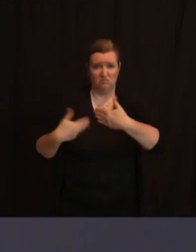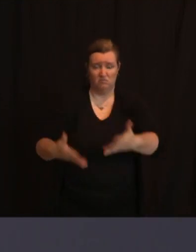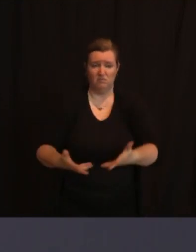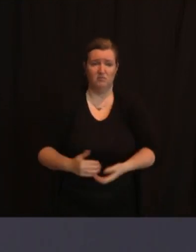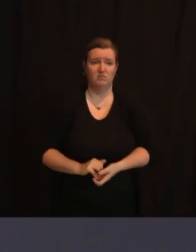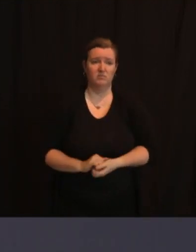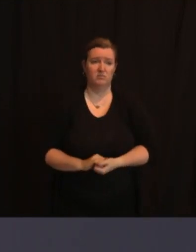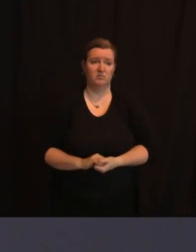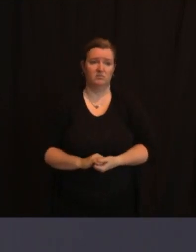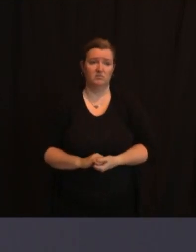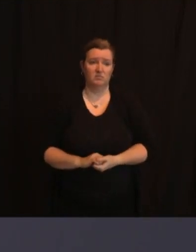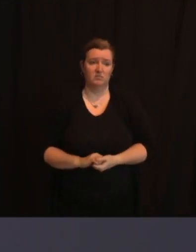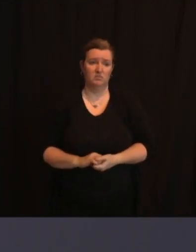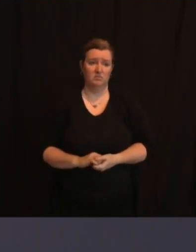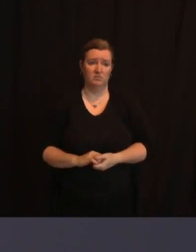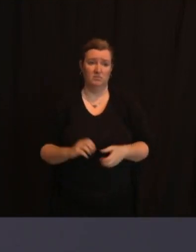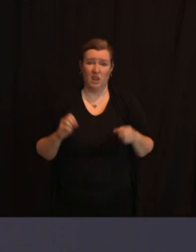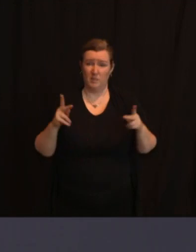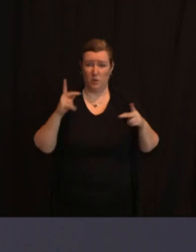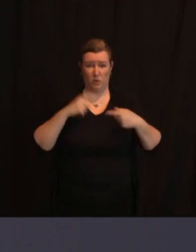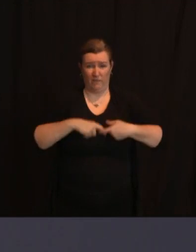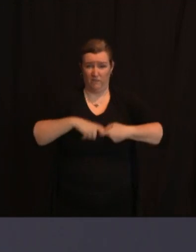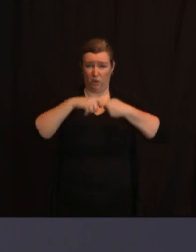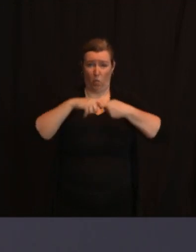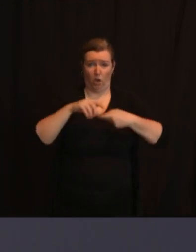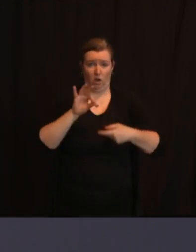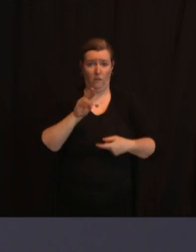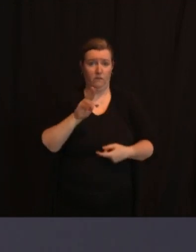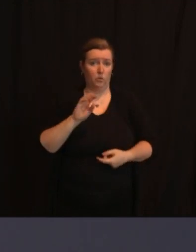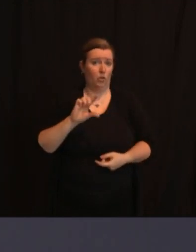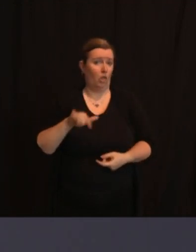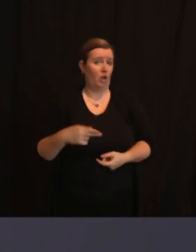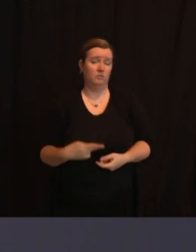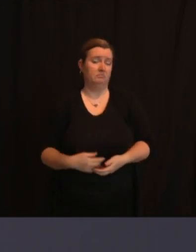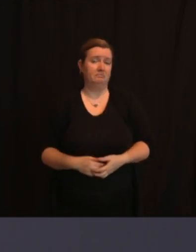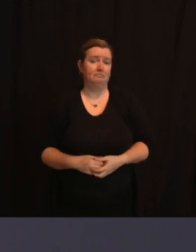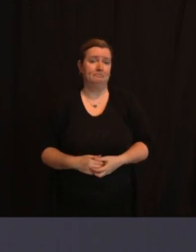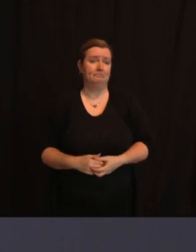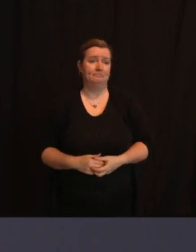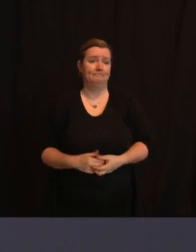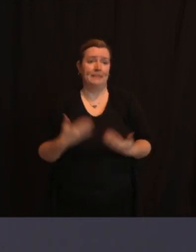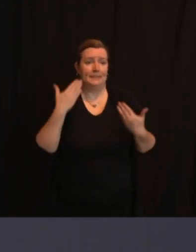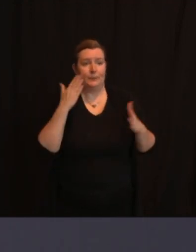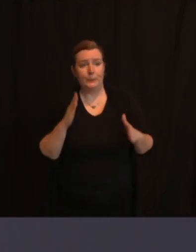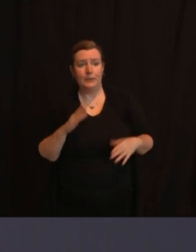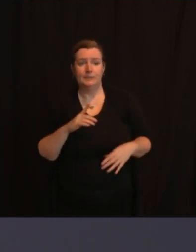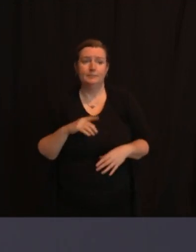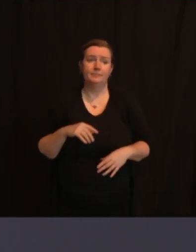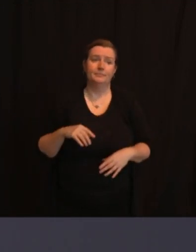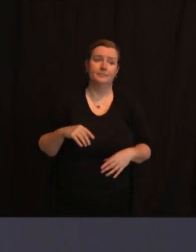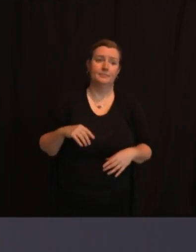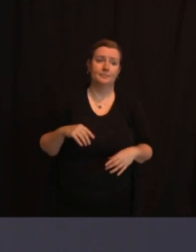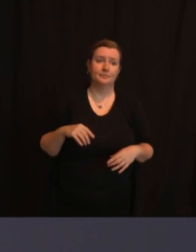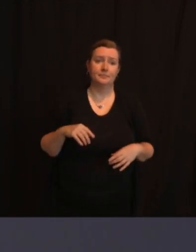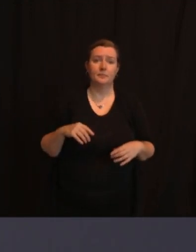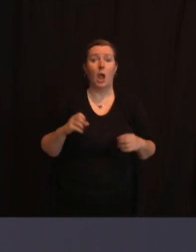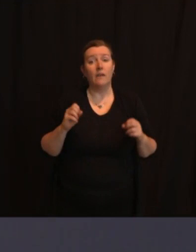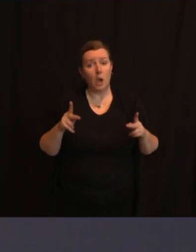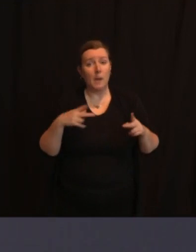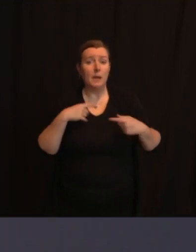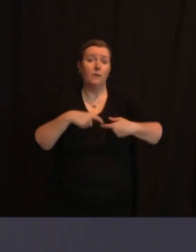that opportunity is, but if there is an opportunity, we're open-minded to it. And I only saw a couple of headlines